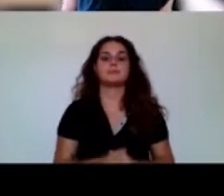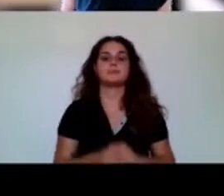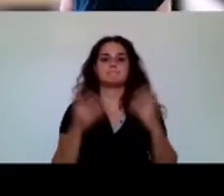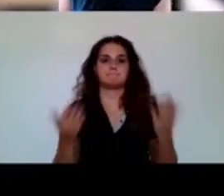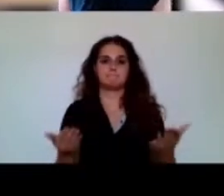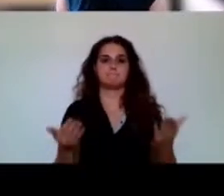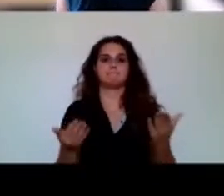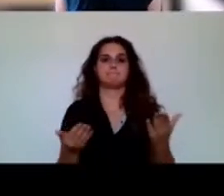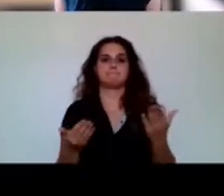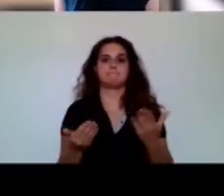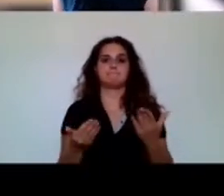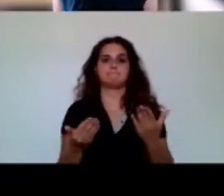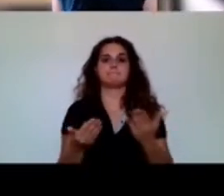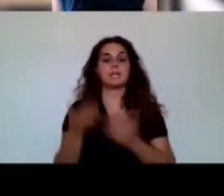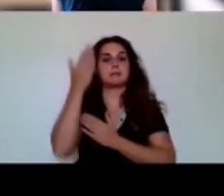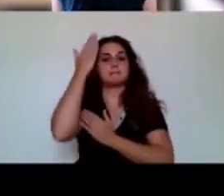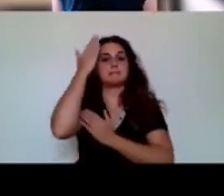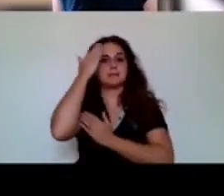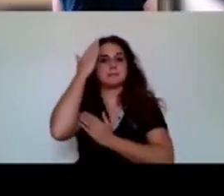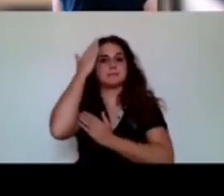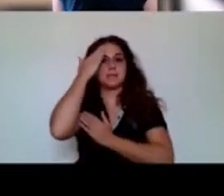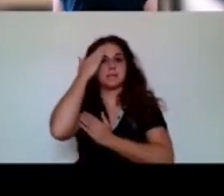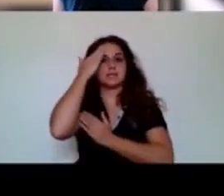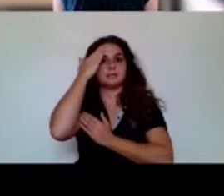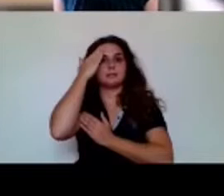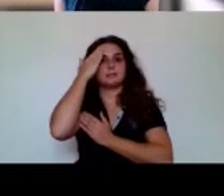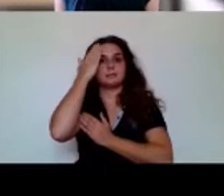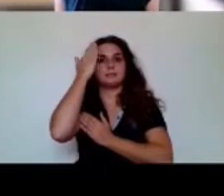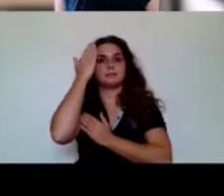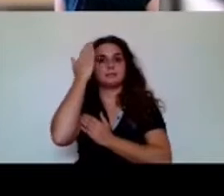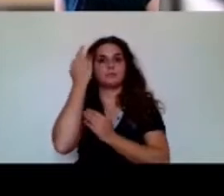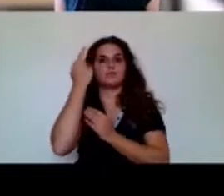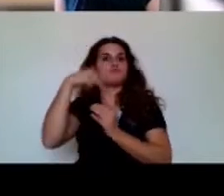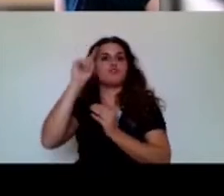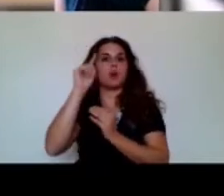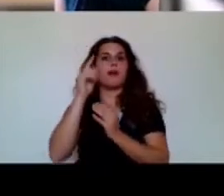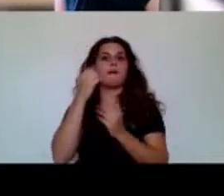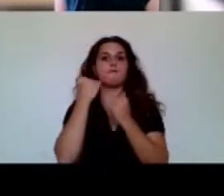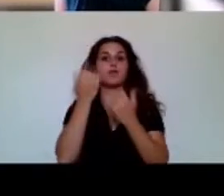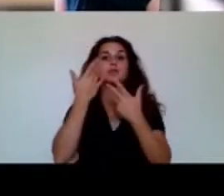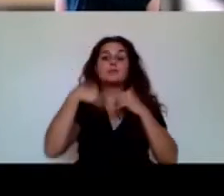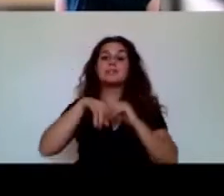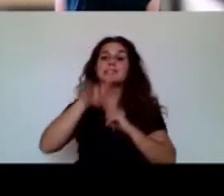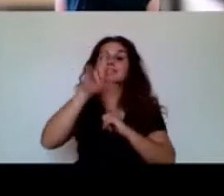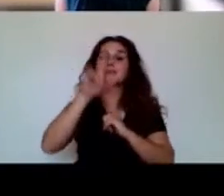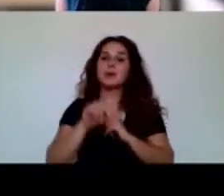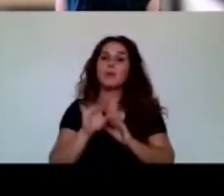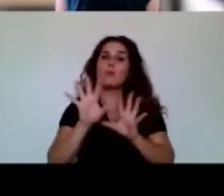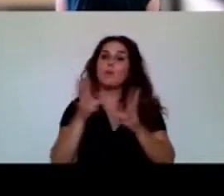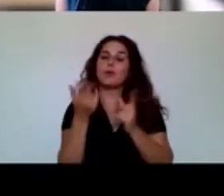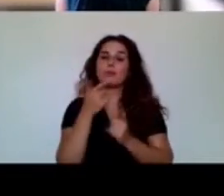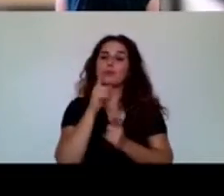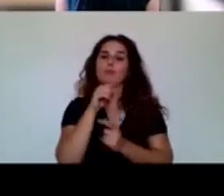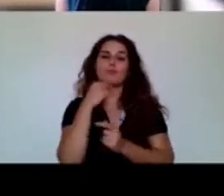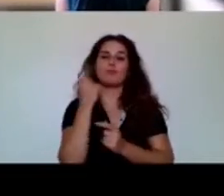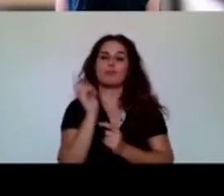So implicit learning is very strong when it needs to be, but also when it shouldn't